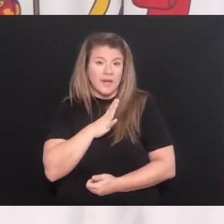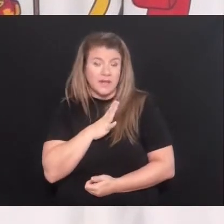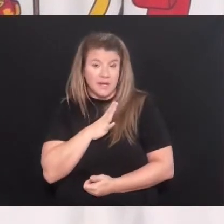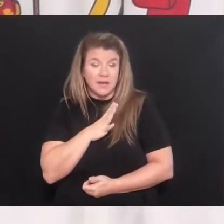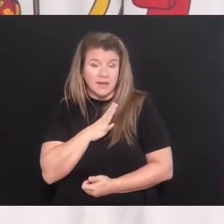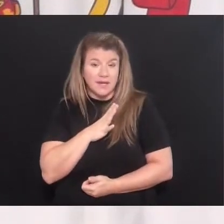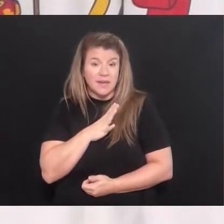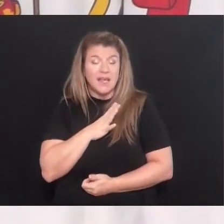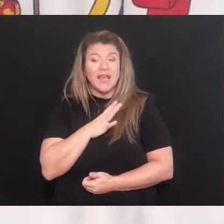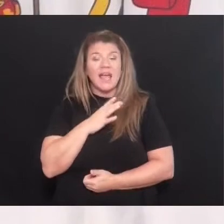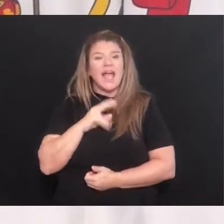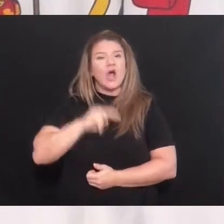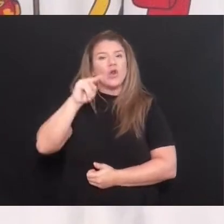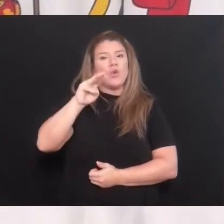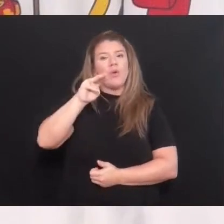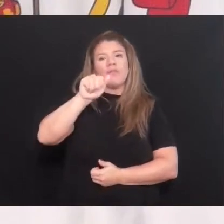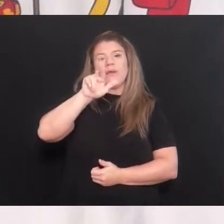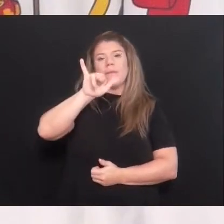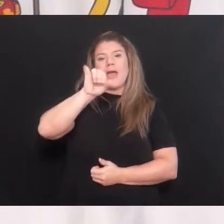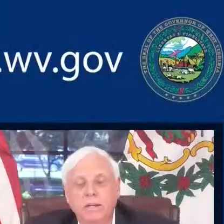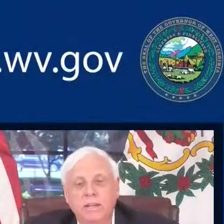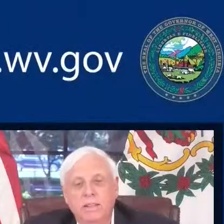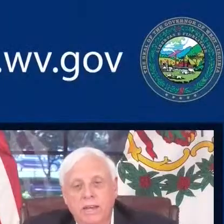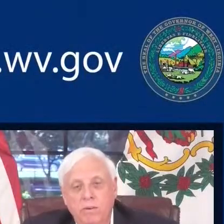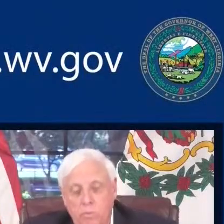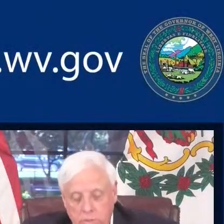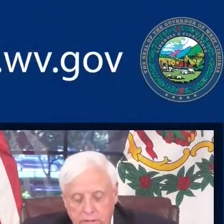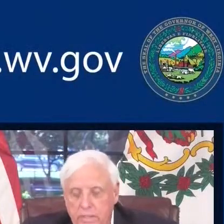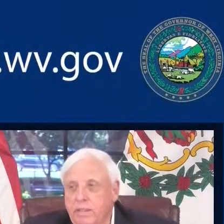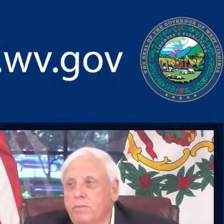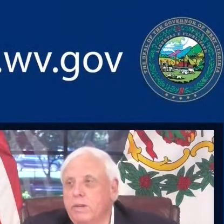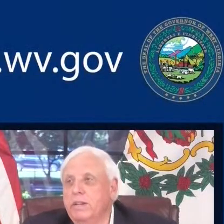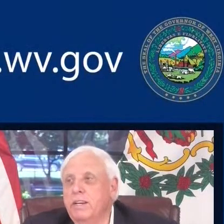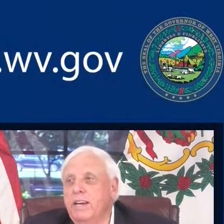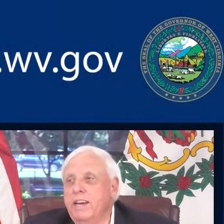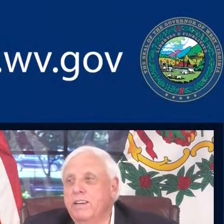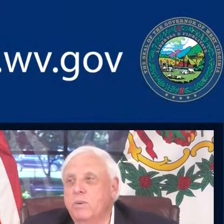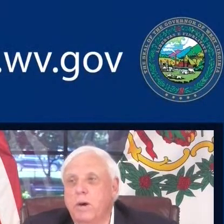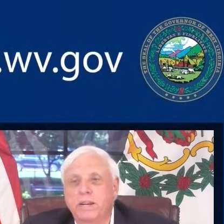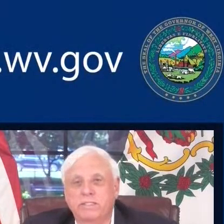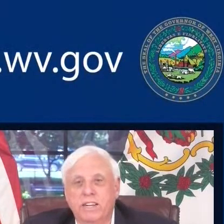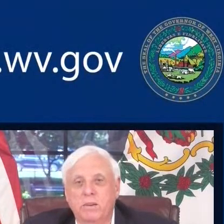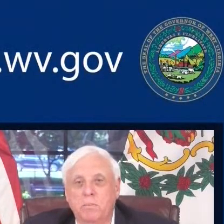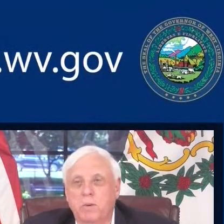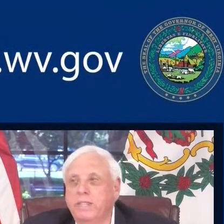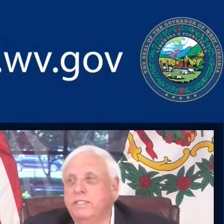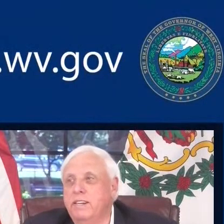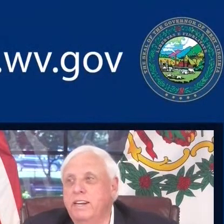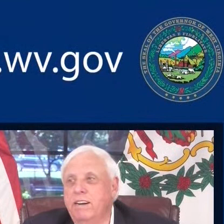You know, at North Marion High School, you know, they really had quite a celebration there,